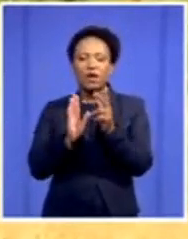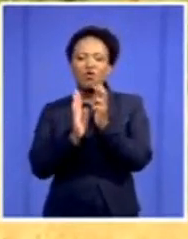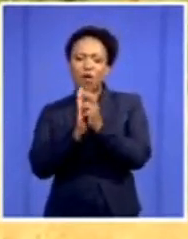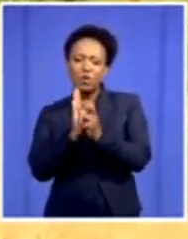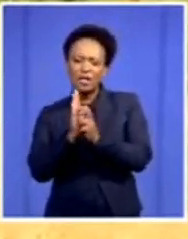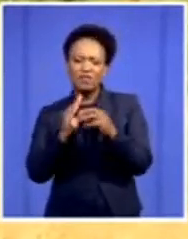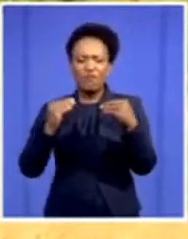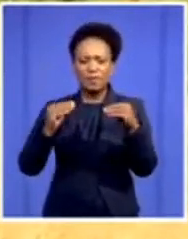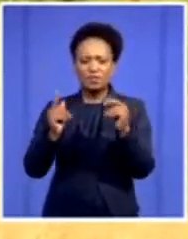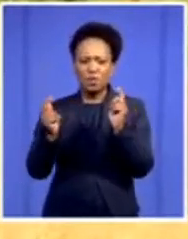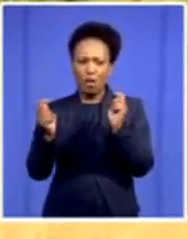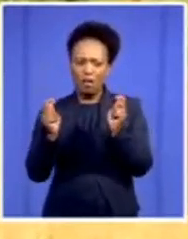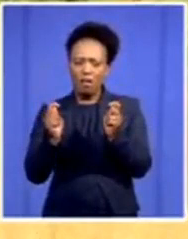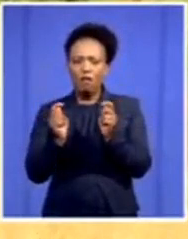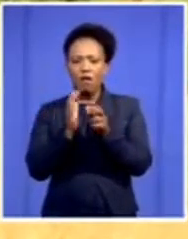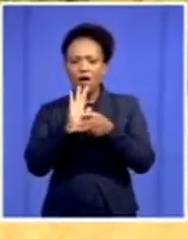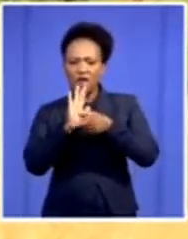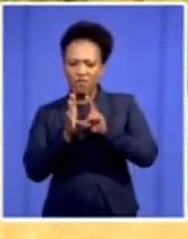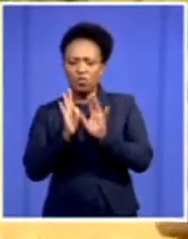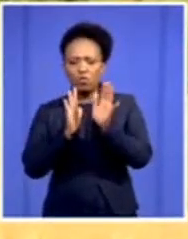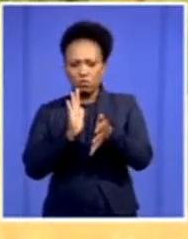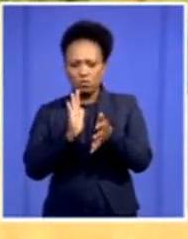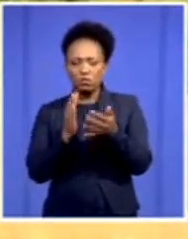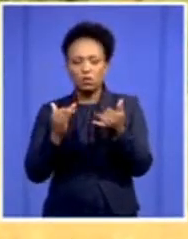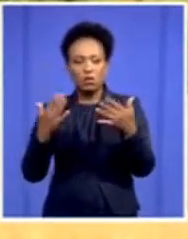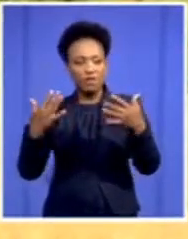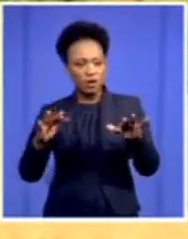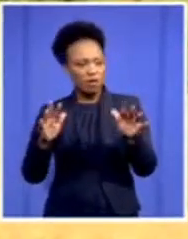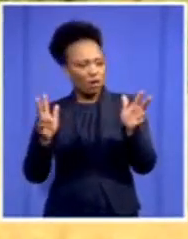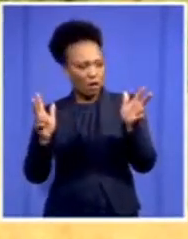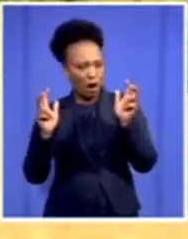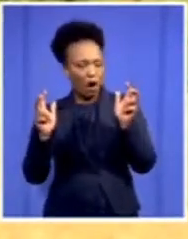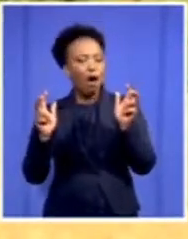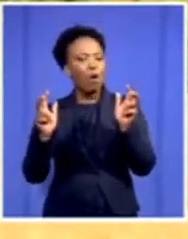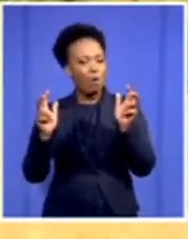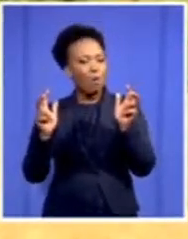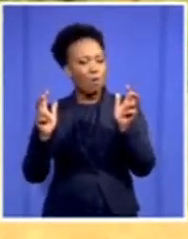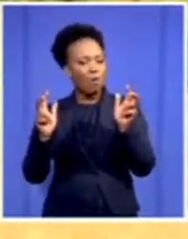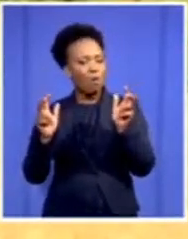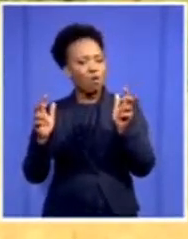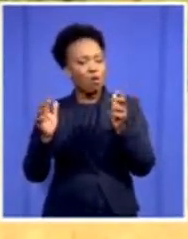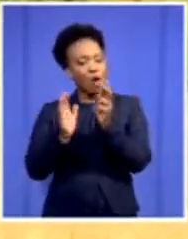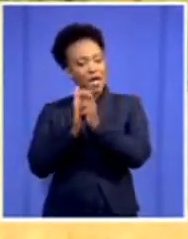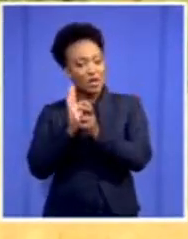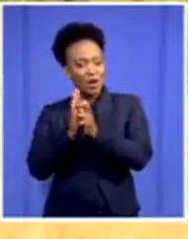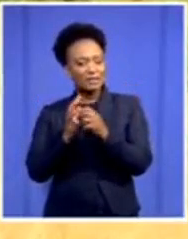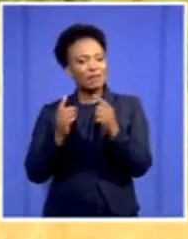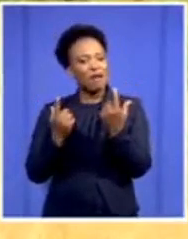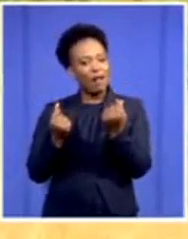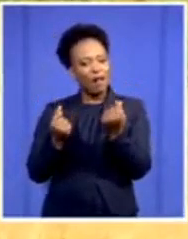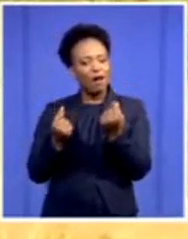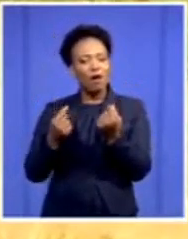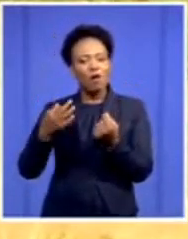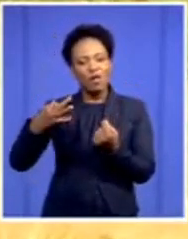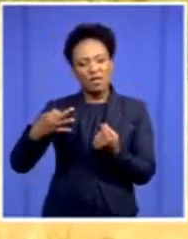formulated our expectations around that, and we have got three expectations. Expectation number one is budget towards